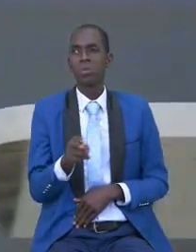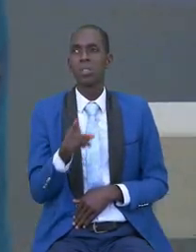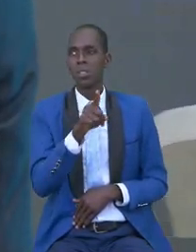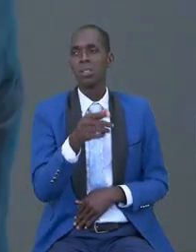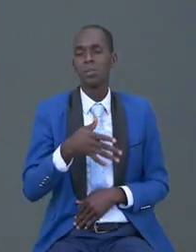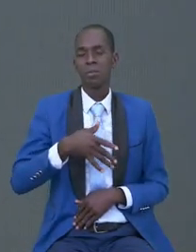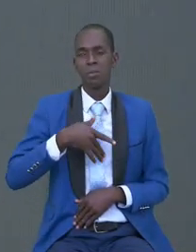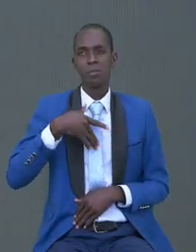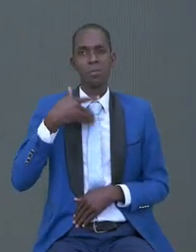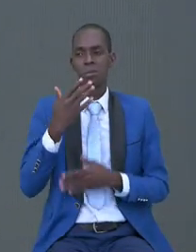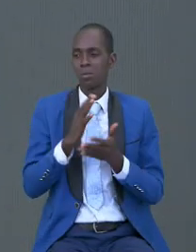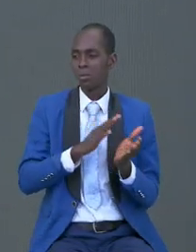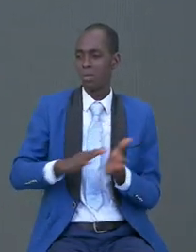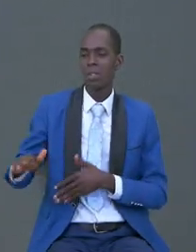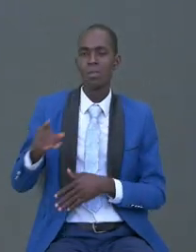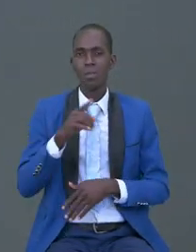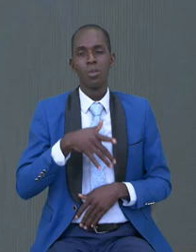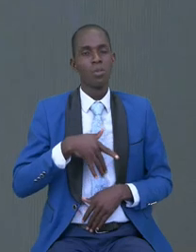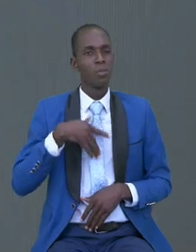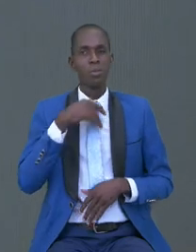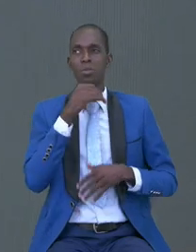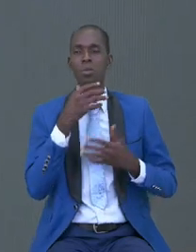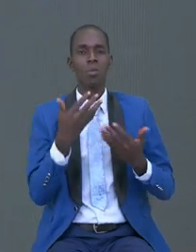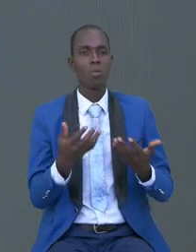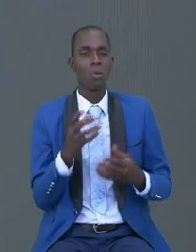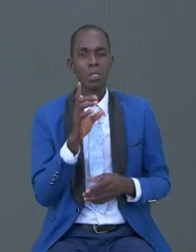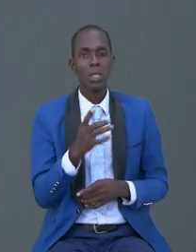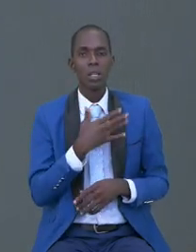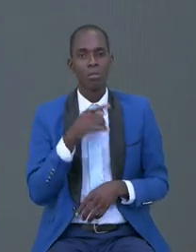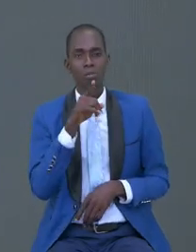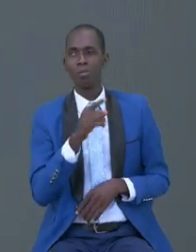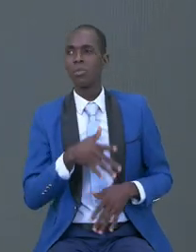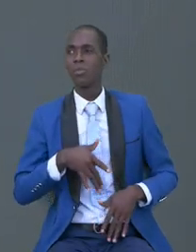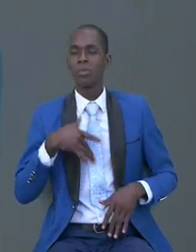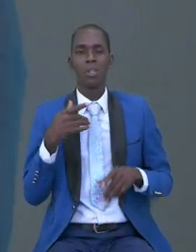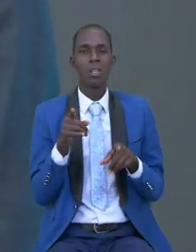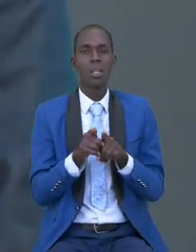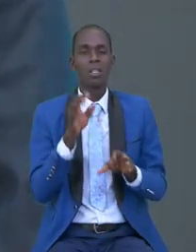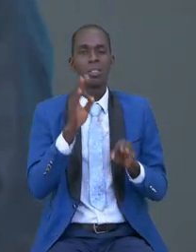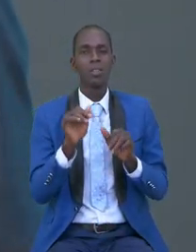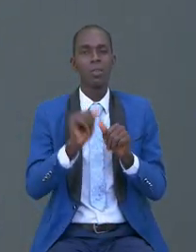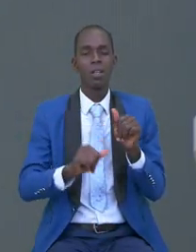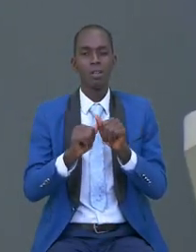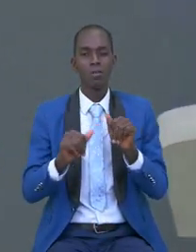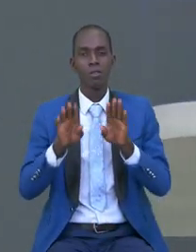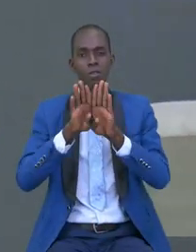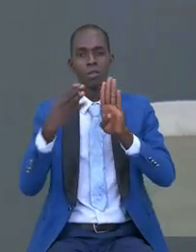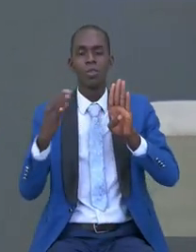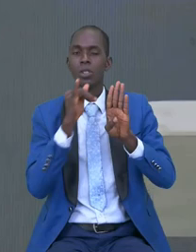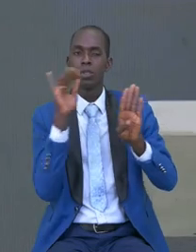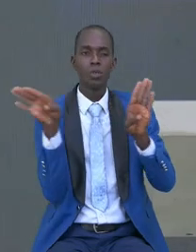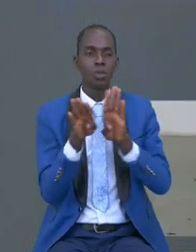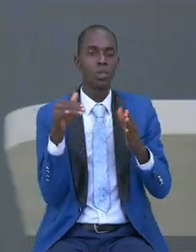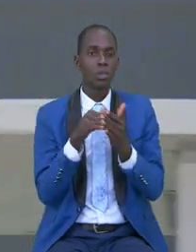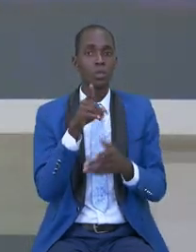feel rejected, you feel unwanted, and you feel as if every door is closed to you. But if you know